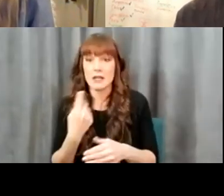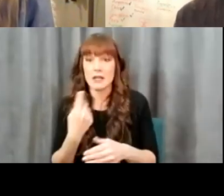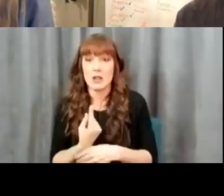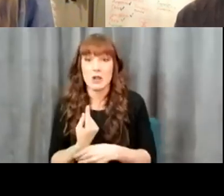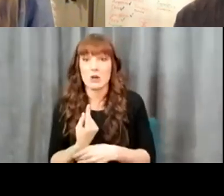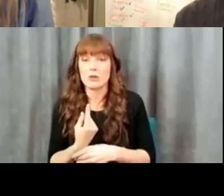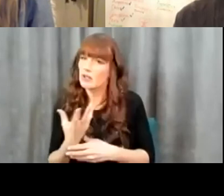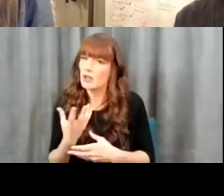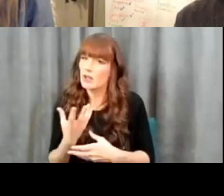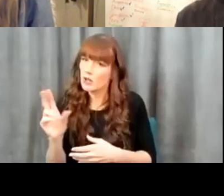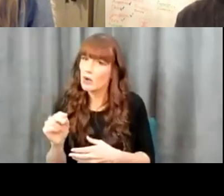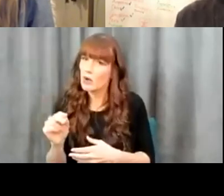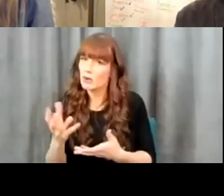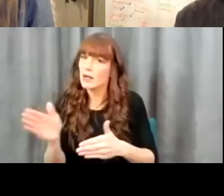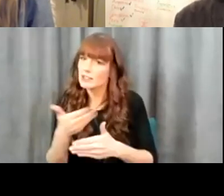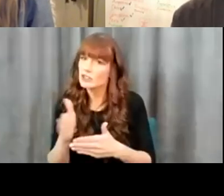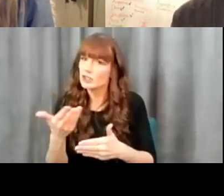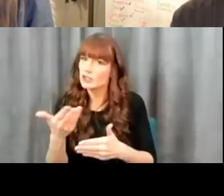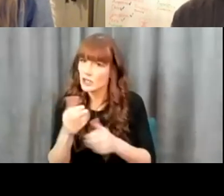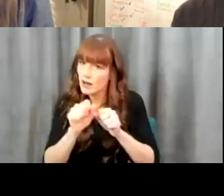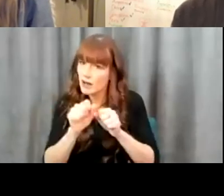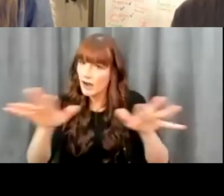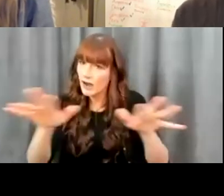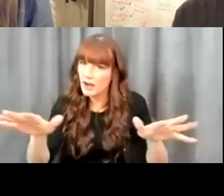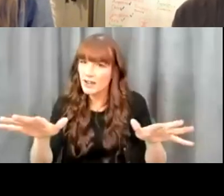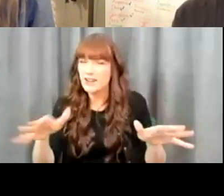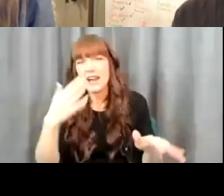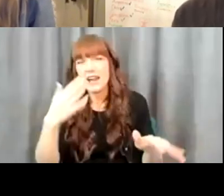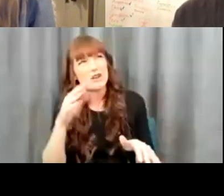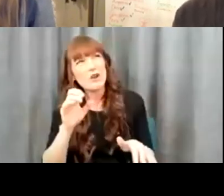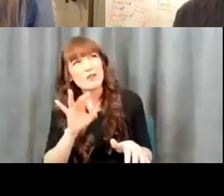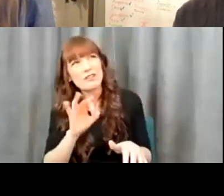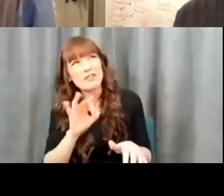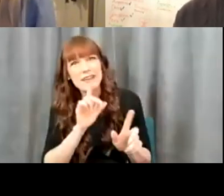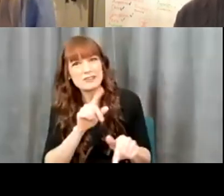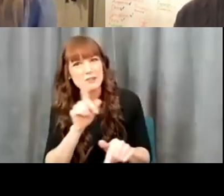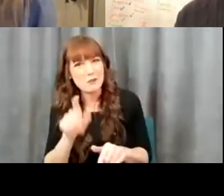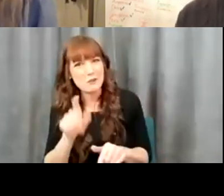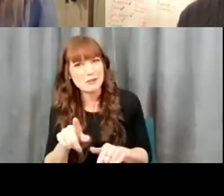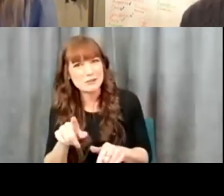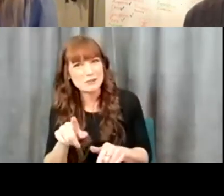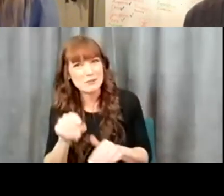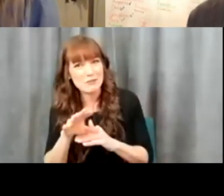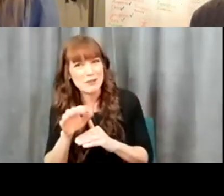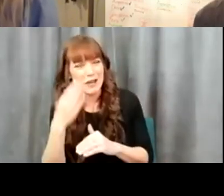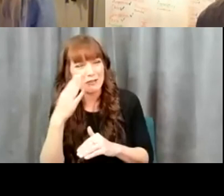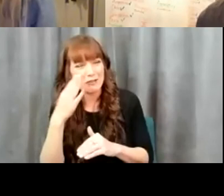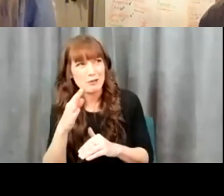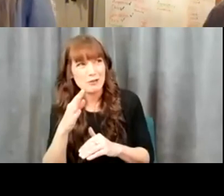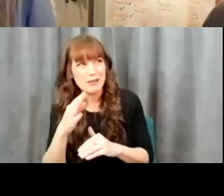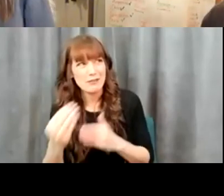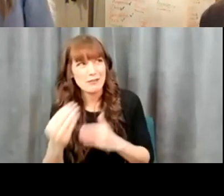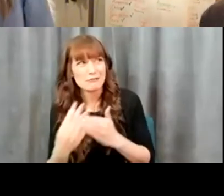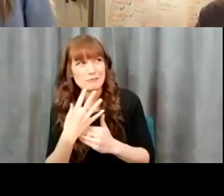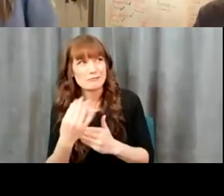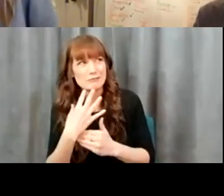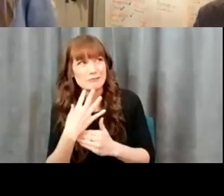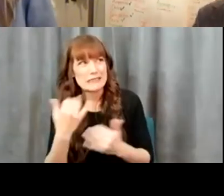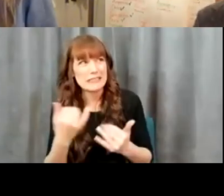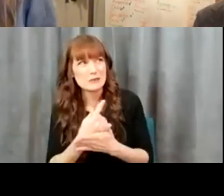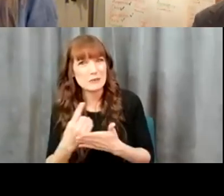share. I'm not sure I answered the question about advice, because I'm not sure if I have got any strong advice this week,